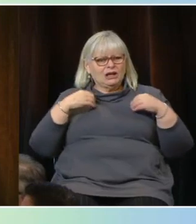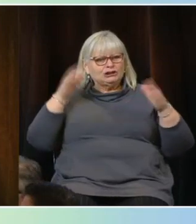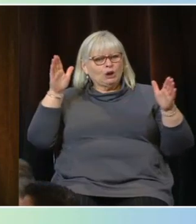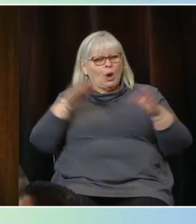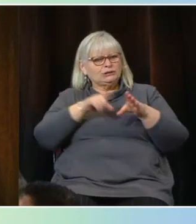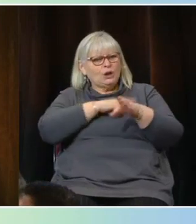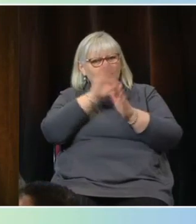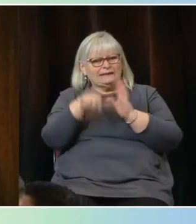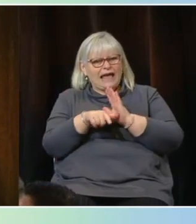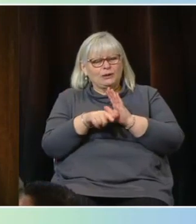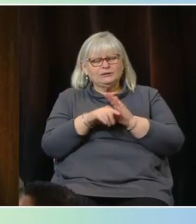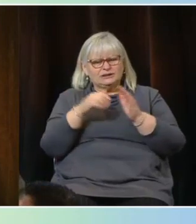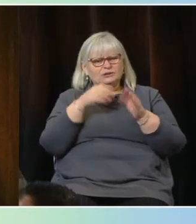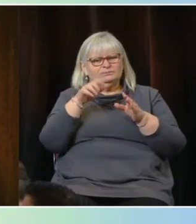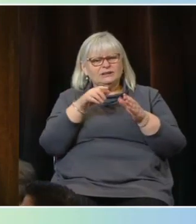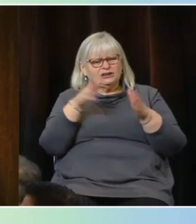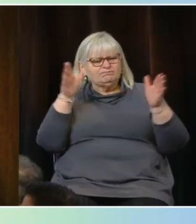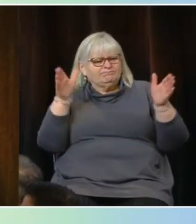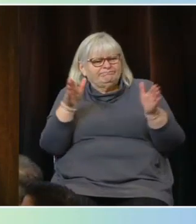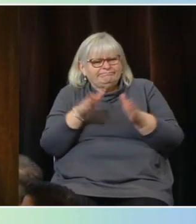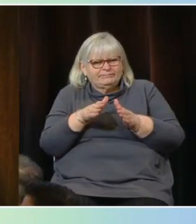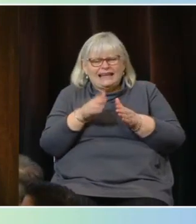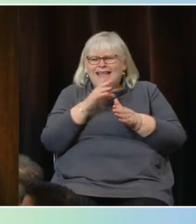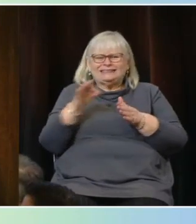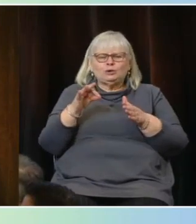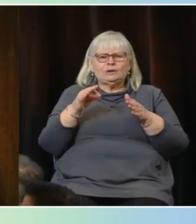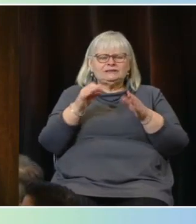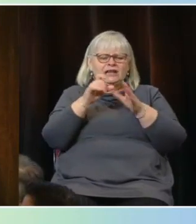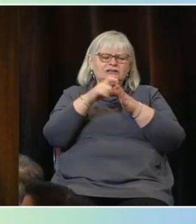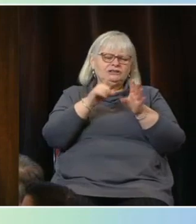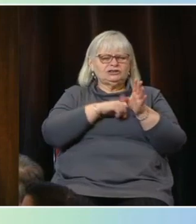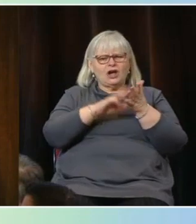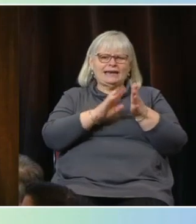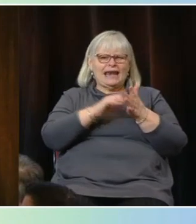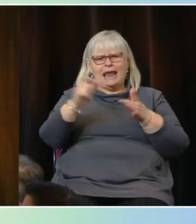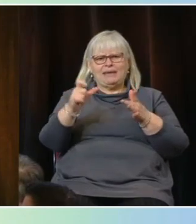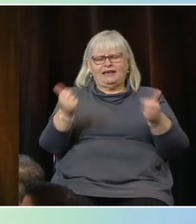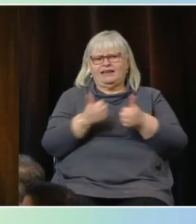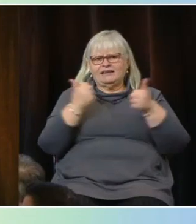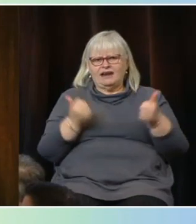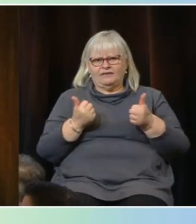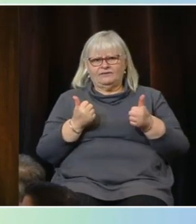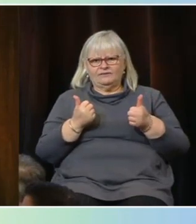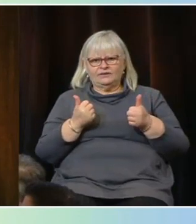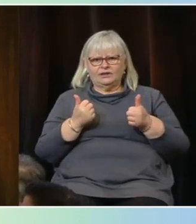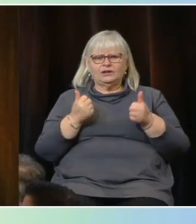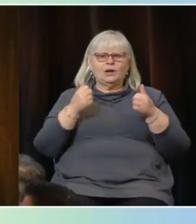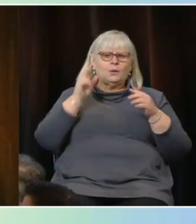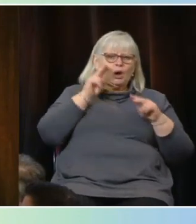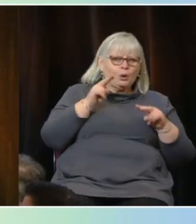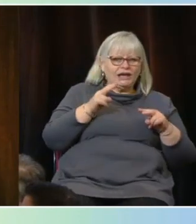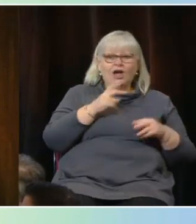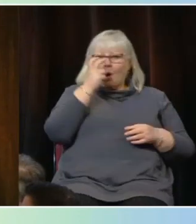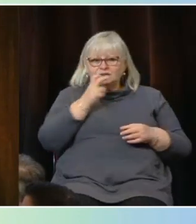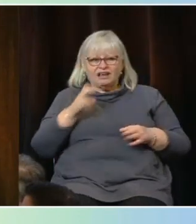the extent it derives from a Slowdown in economic dynamism the Australian economy like the rest of us looks increasingly older fatter